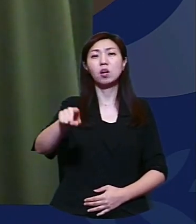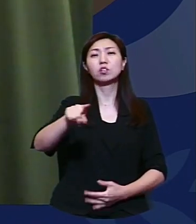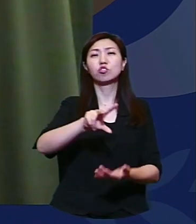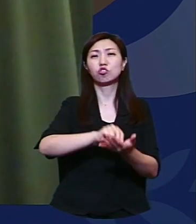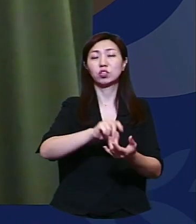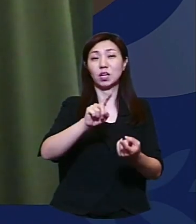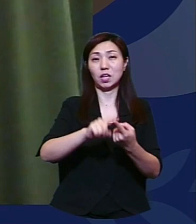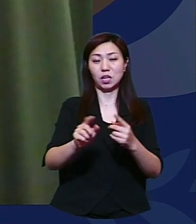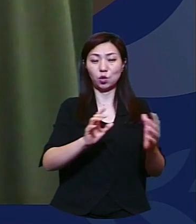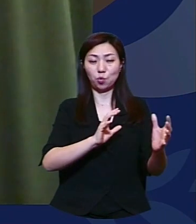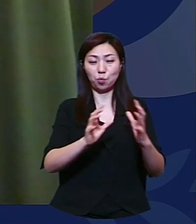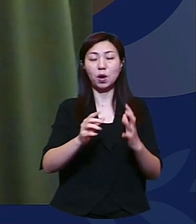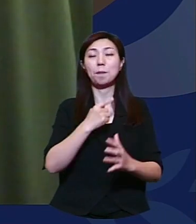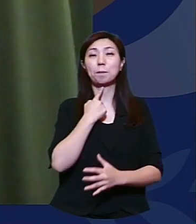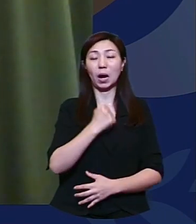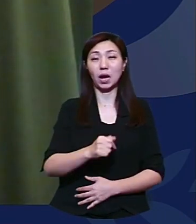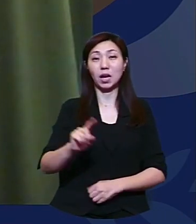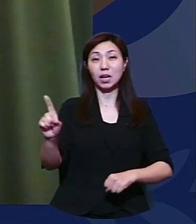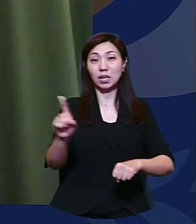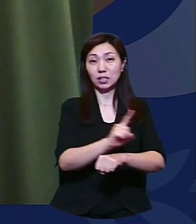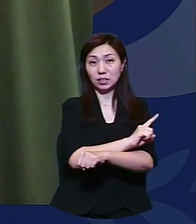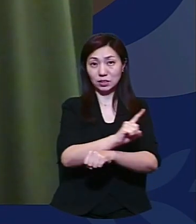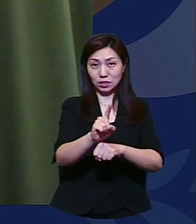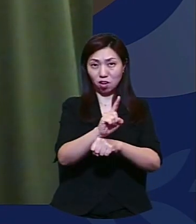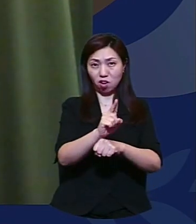first, as is much of the government. But this